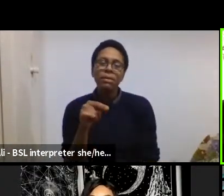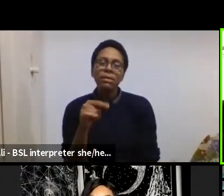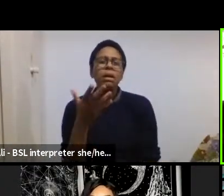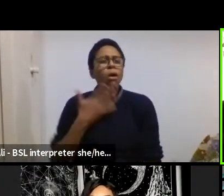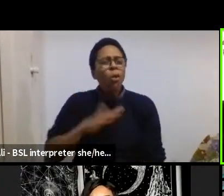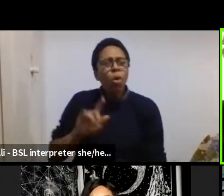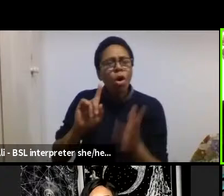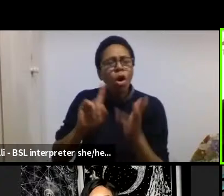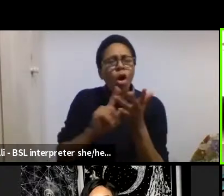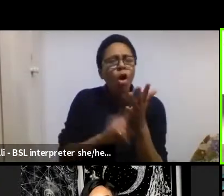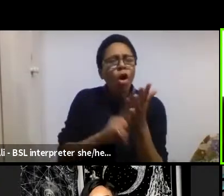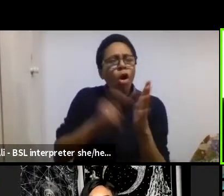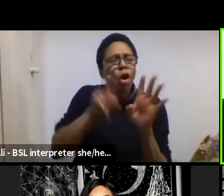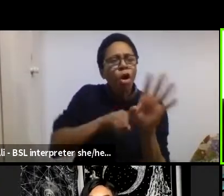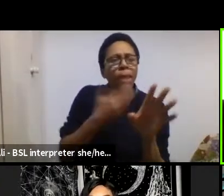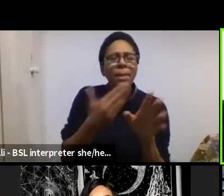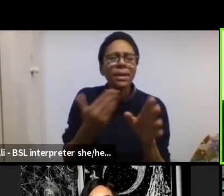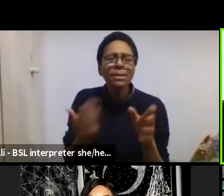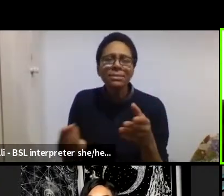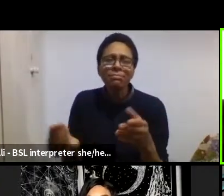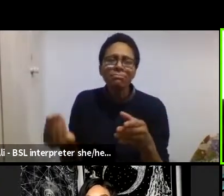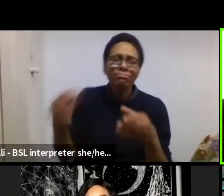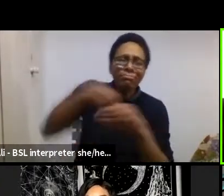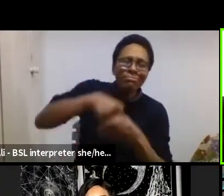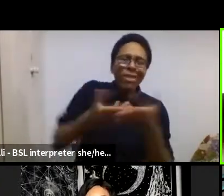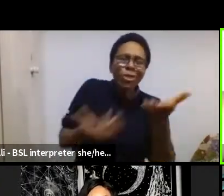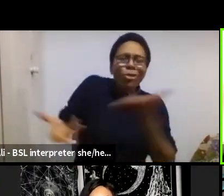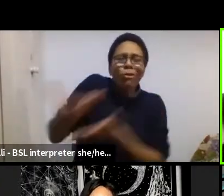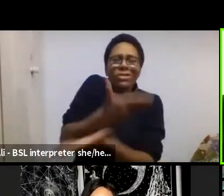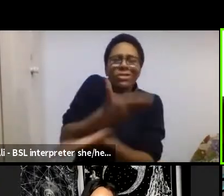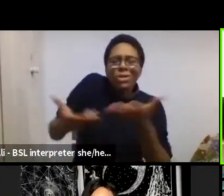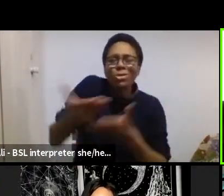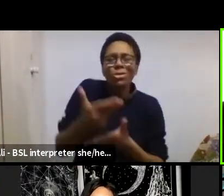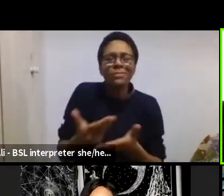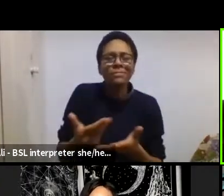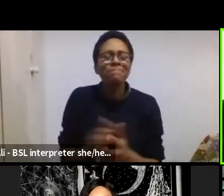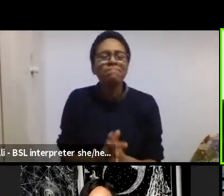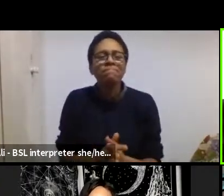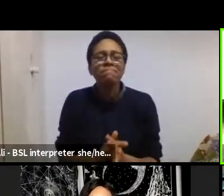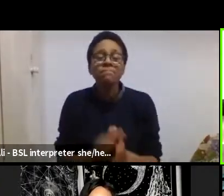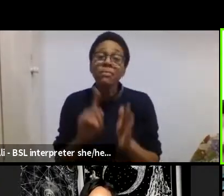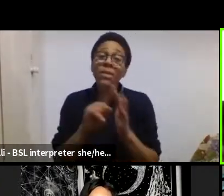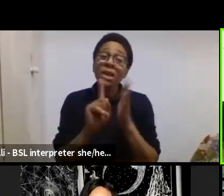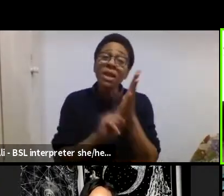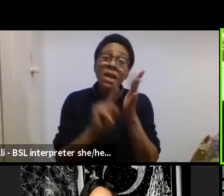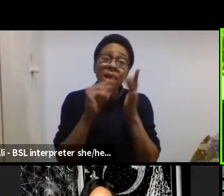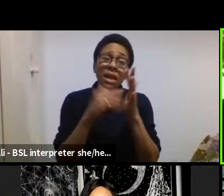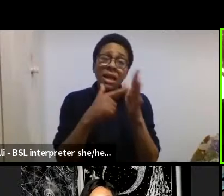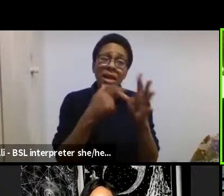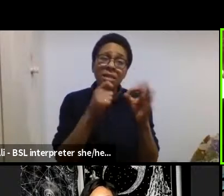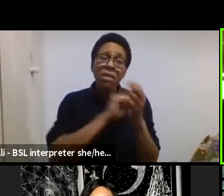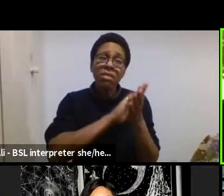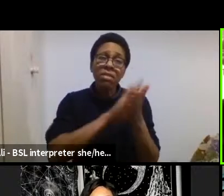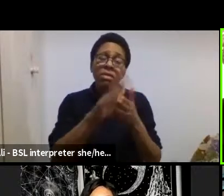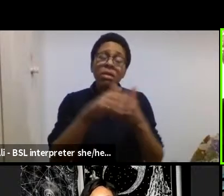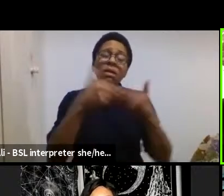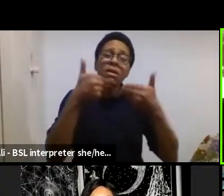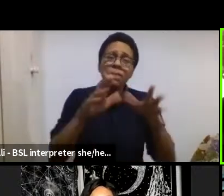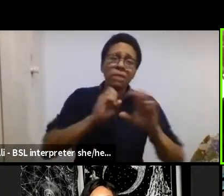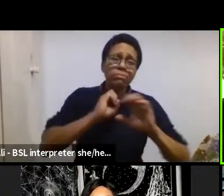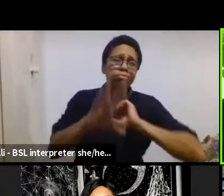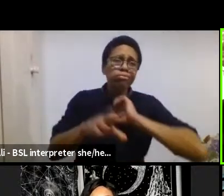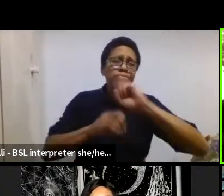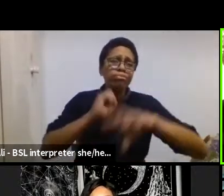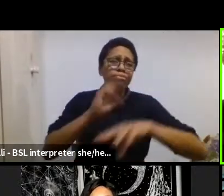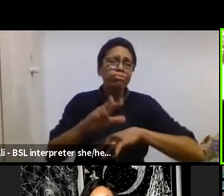because I don't want to exclude you from the conversation. but you know, Elizabeth's just talked about, and we know from the stats, and props to